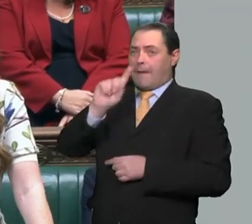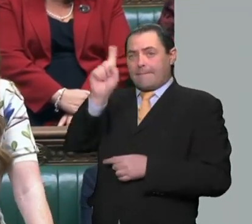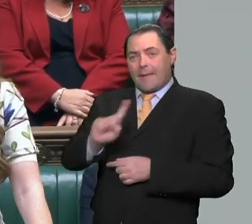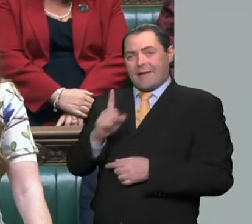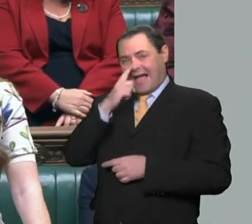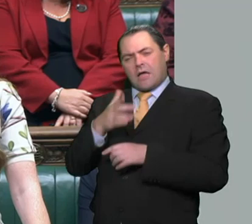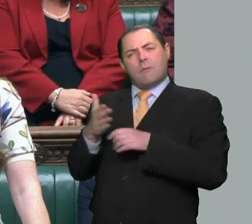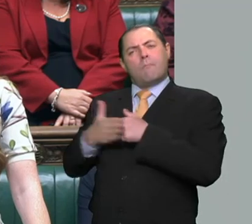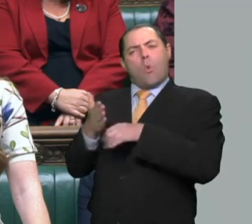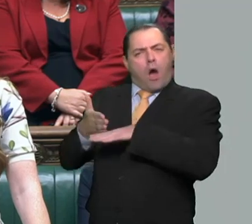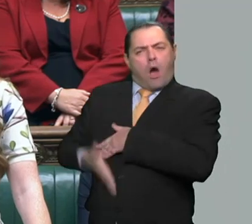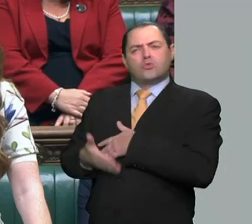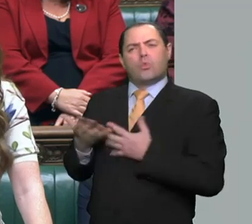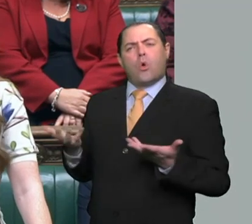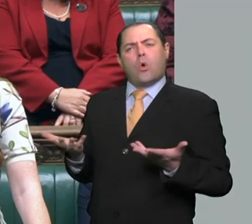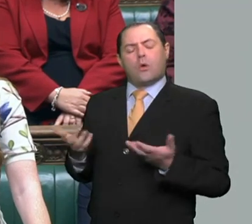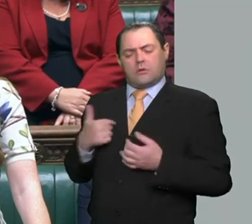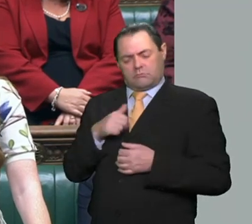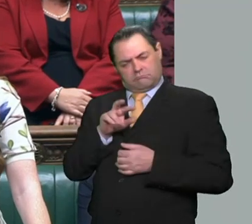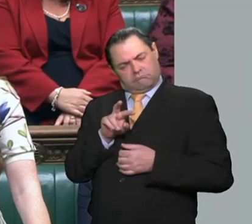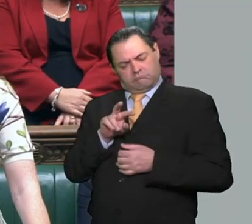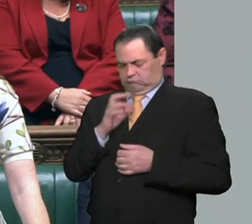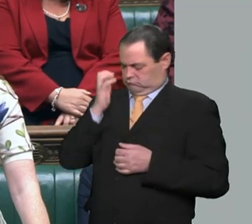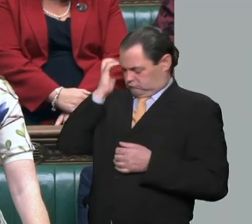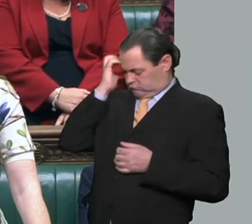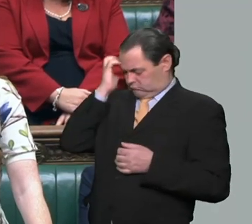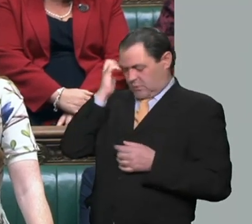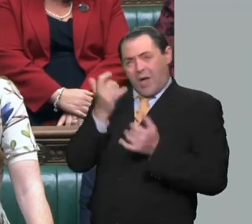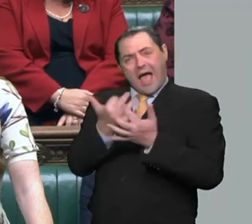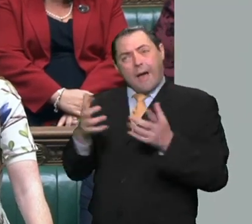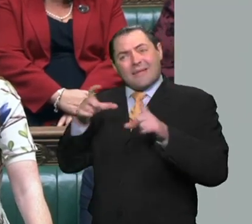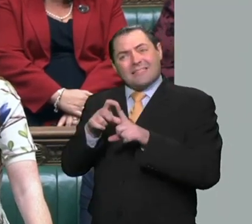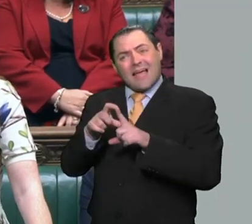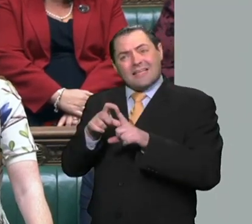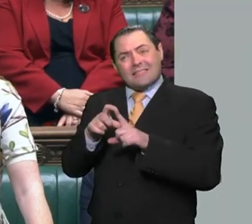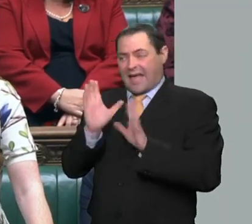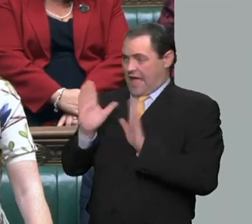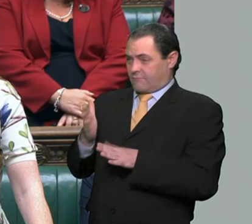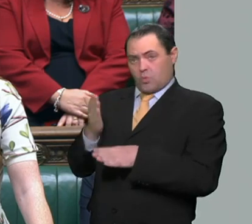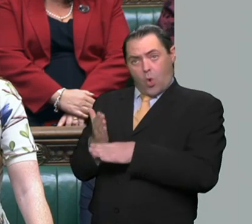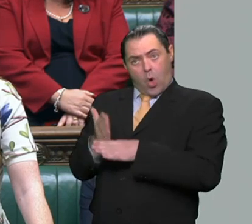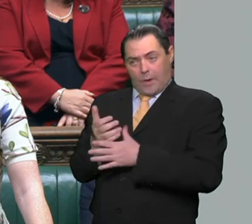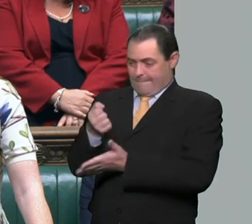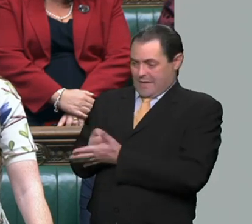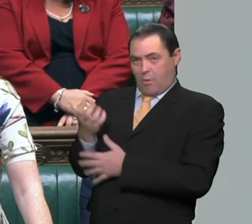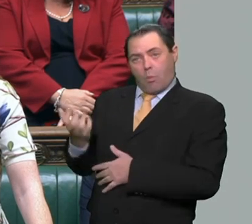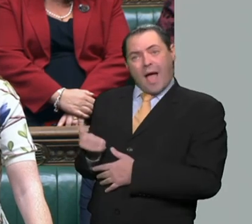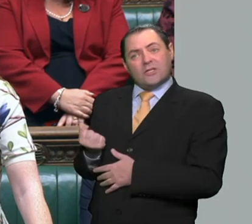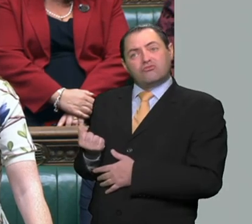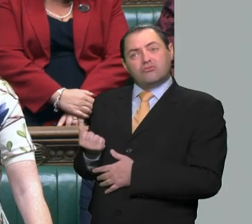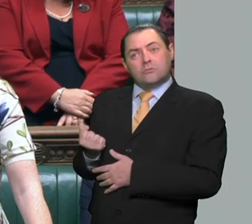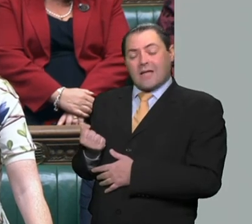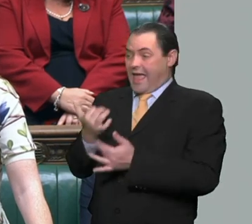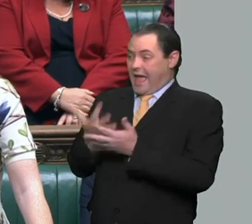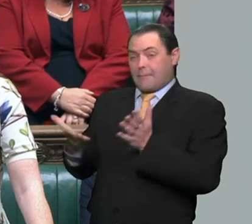work harder. So can he tell us how many days a worker on the minimum wage would have to